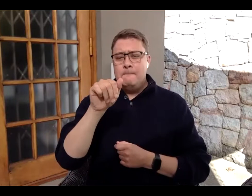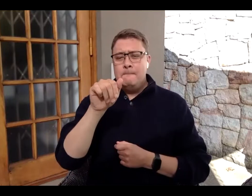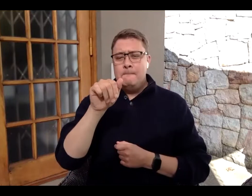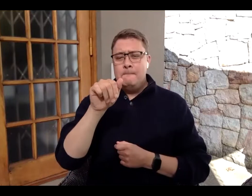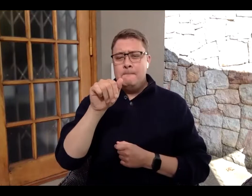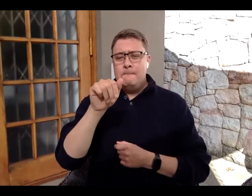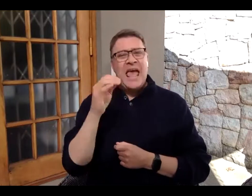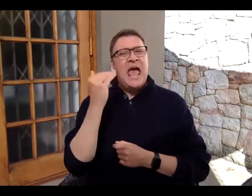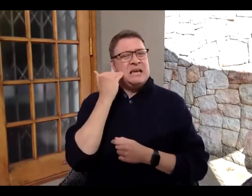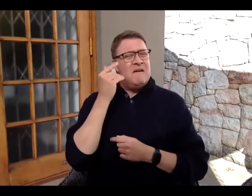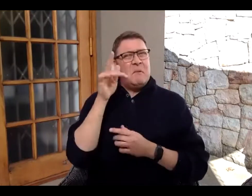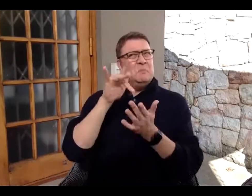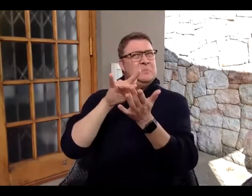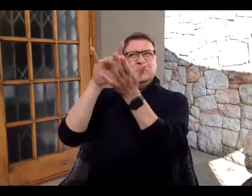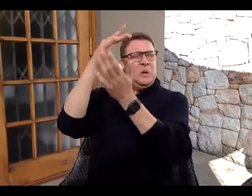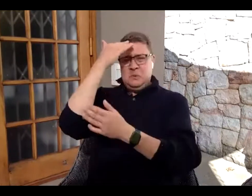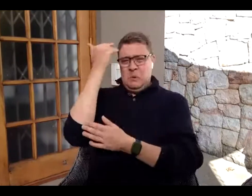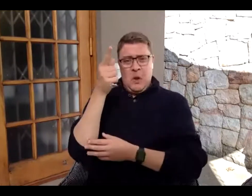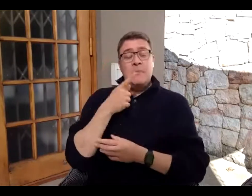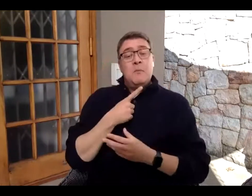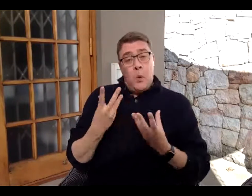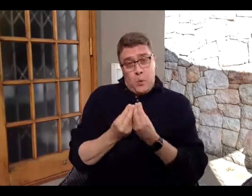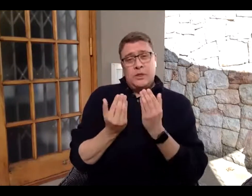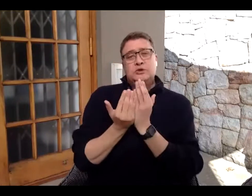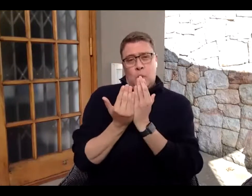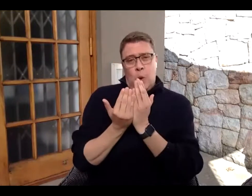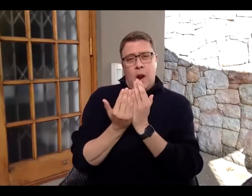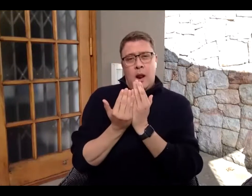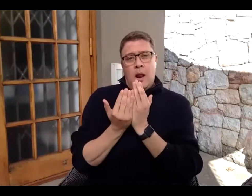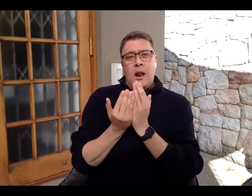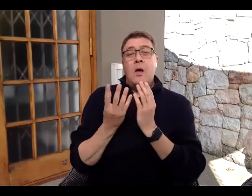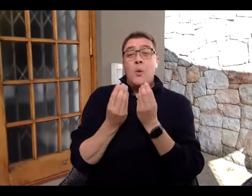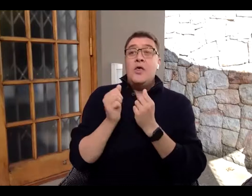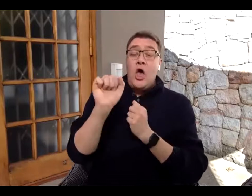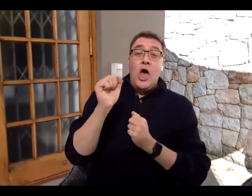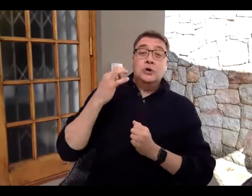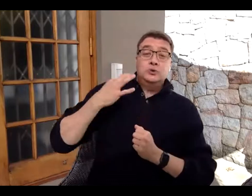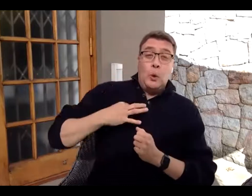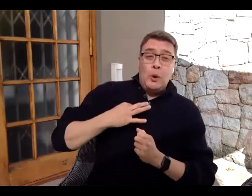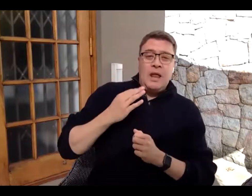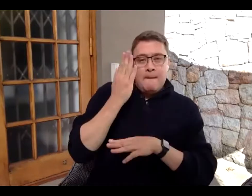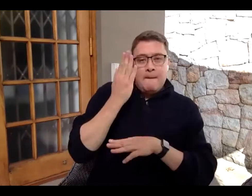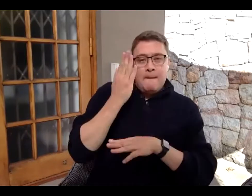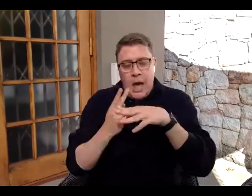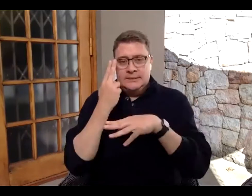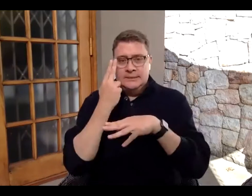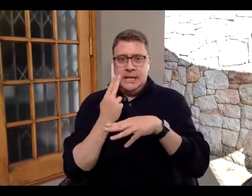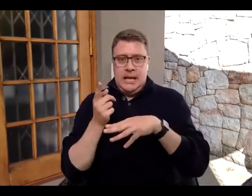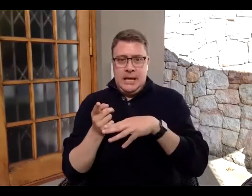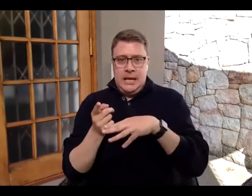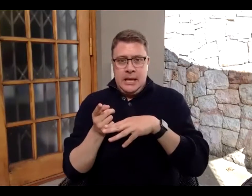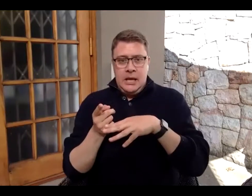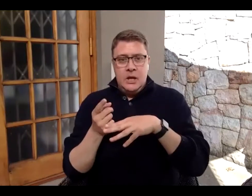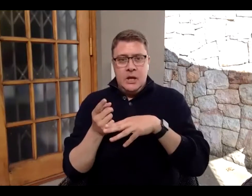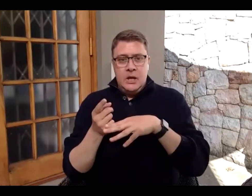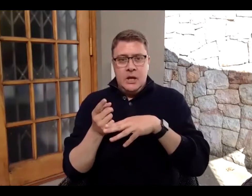of what her position is, but I went to school with her partially sighted daughter. Oh, wow. And she was